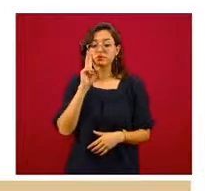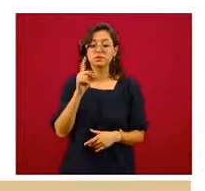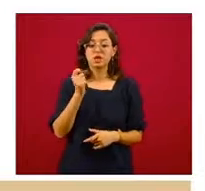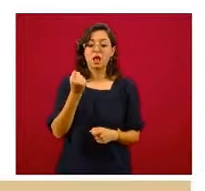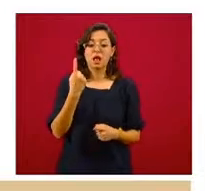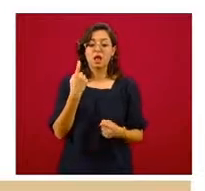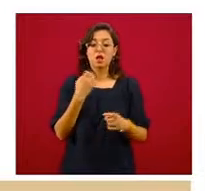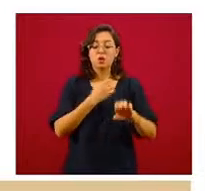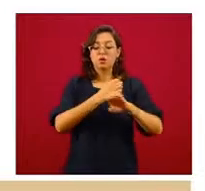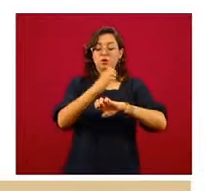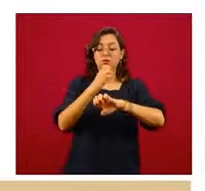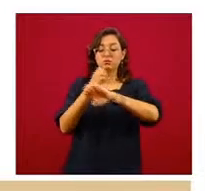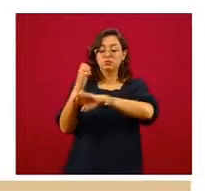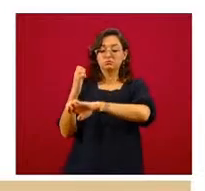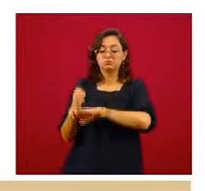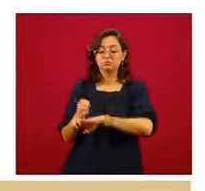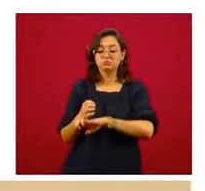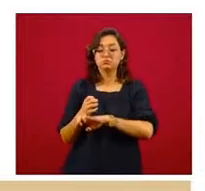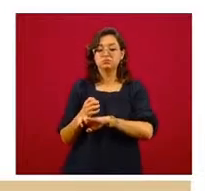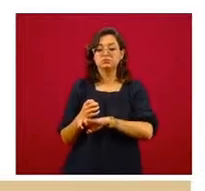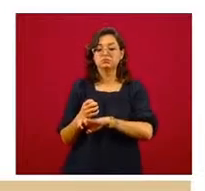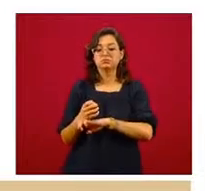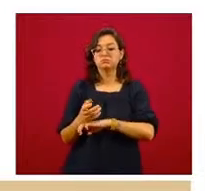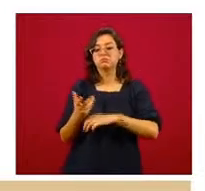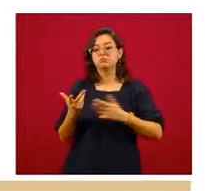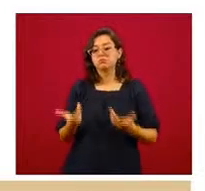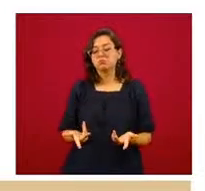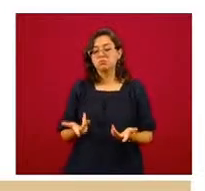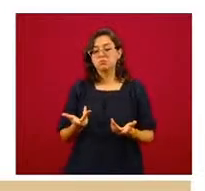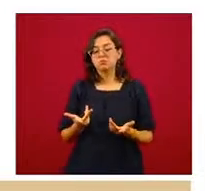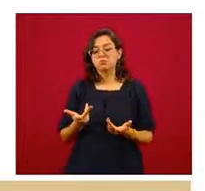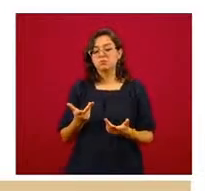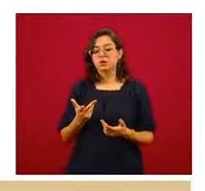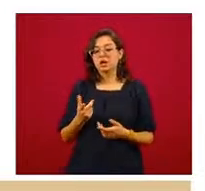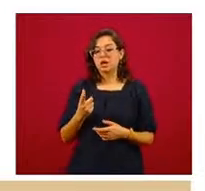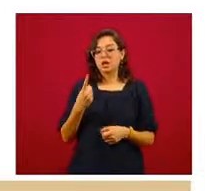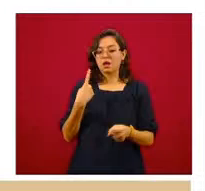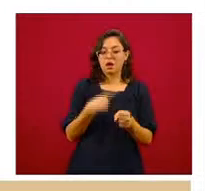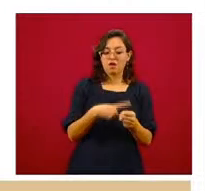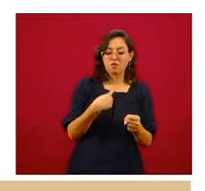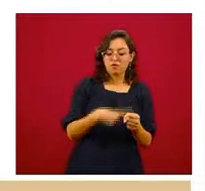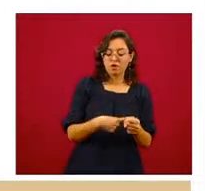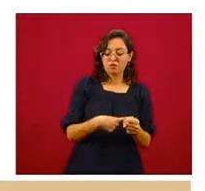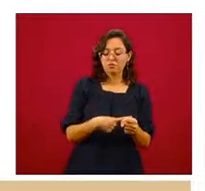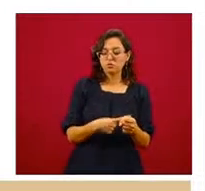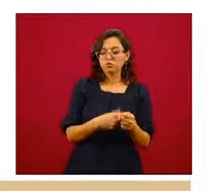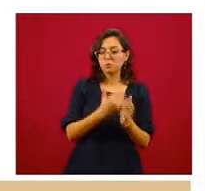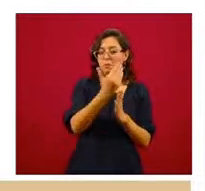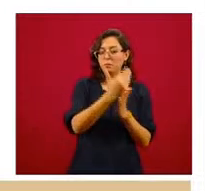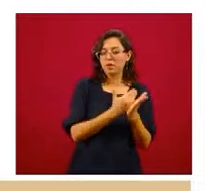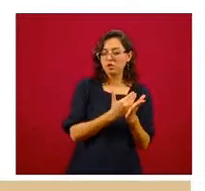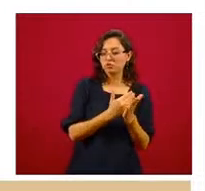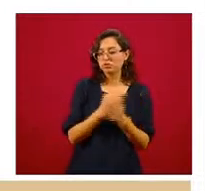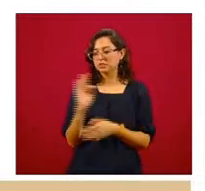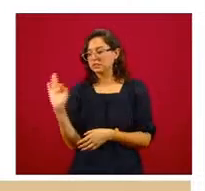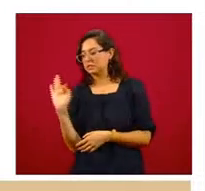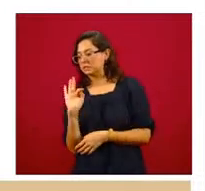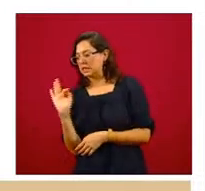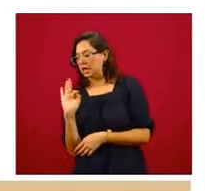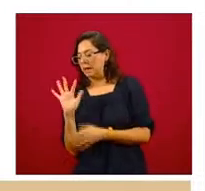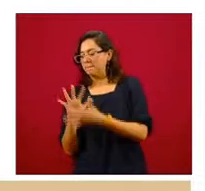still have 48,822 suspected cases, because certain states have